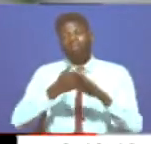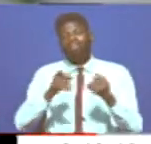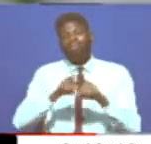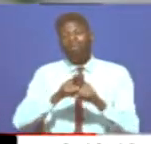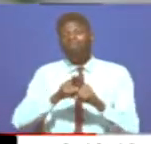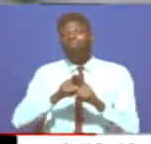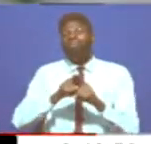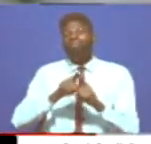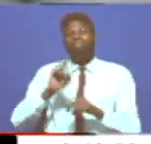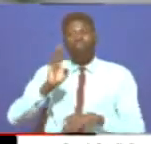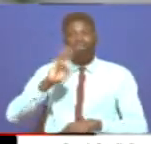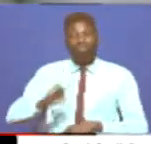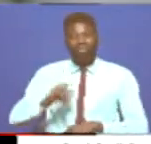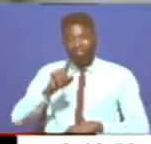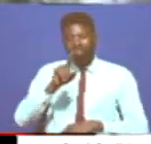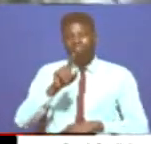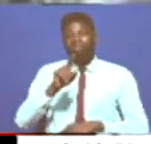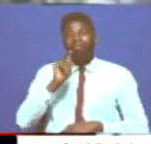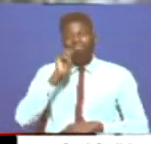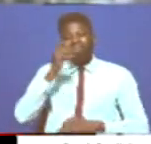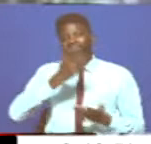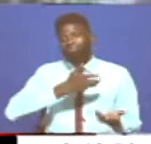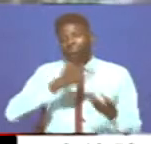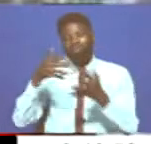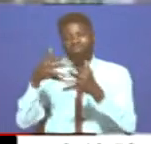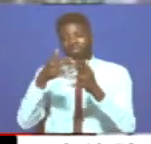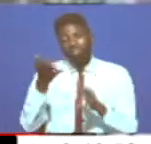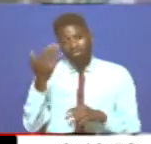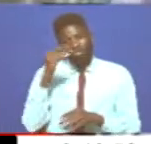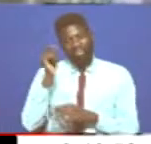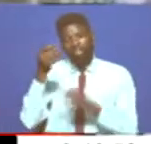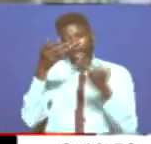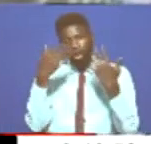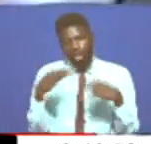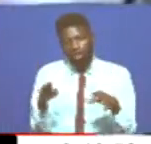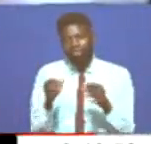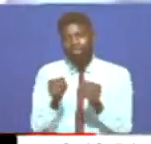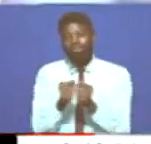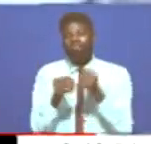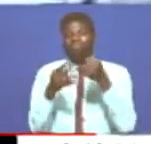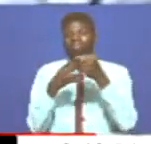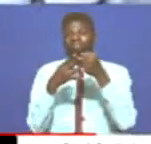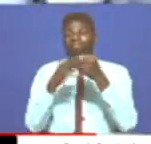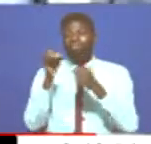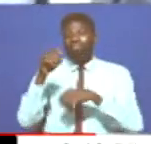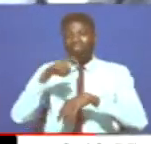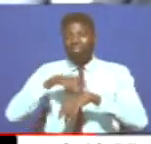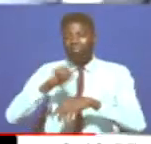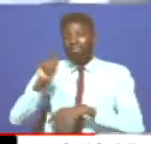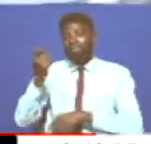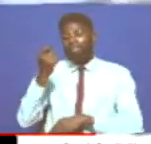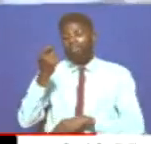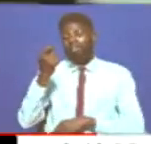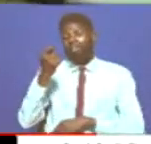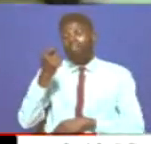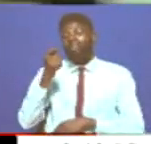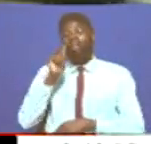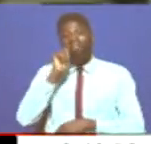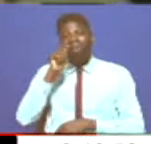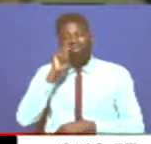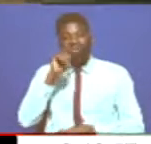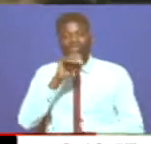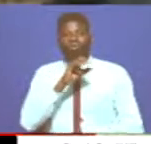exporting meat to the U.S. after Kenya lost the market in the 90s due to the collapse of the Kenya Meat Commission. Benson